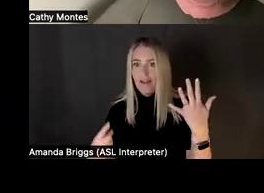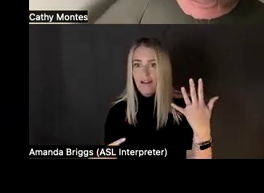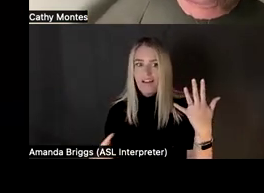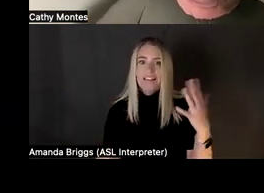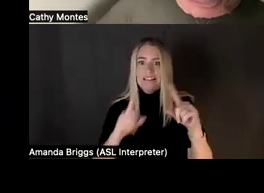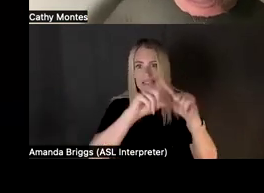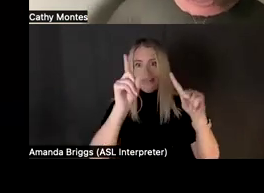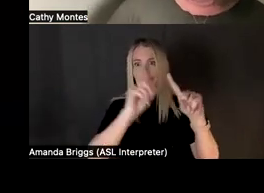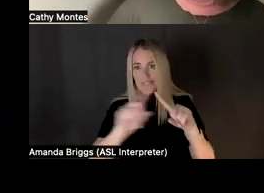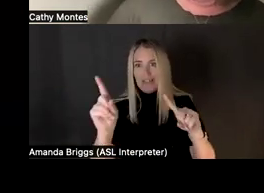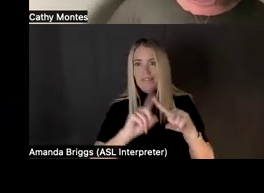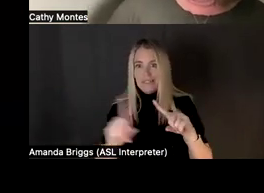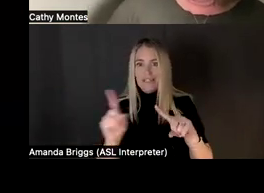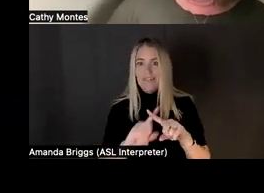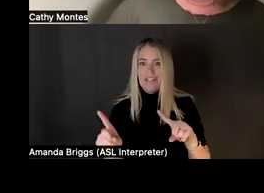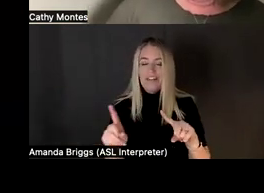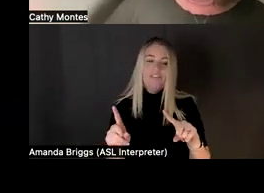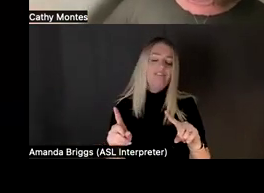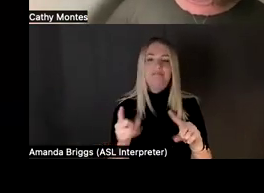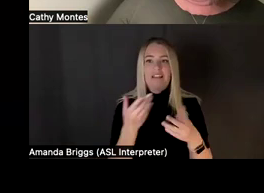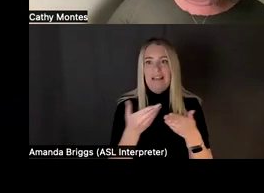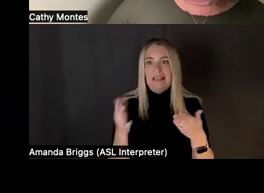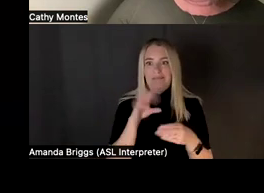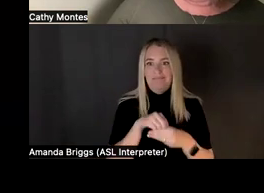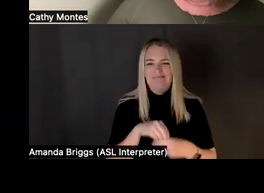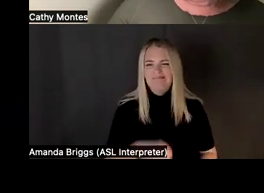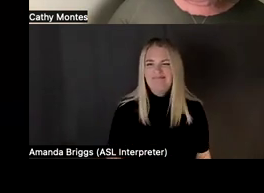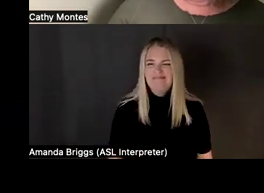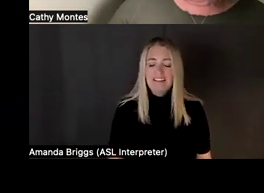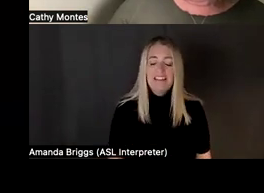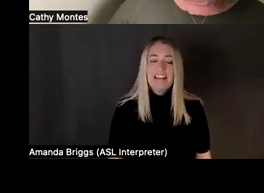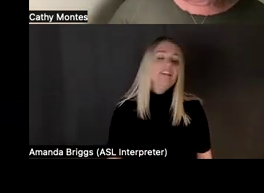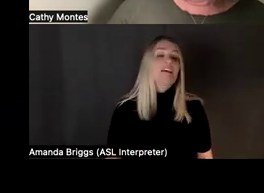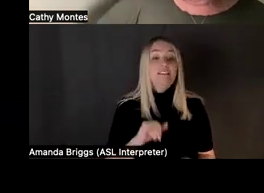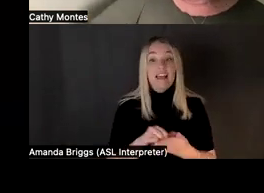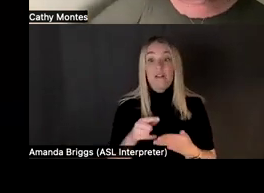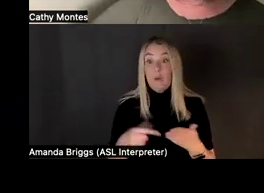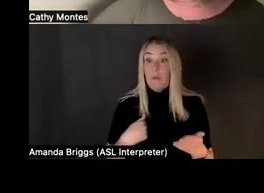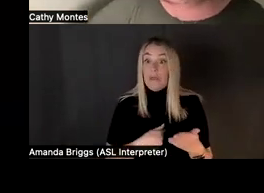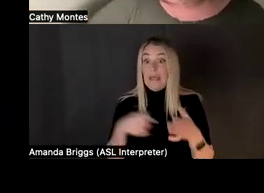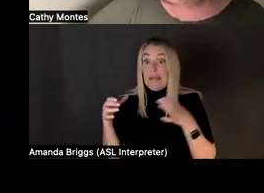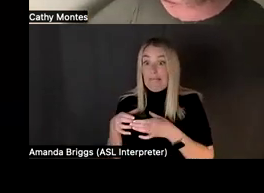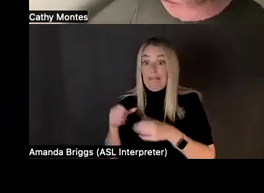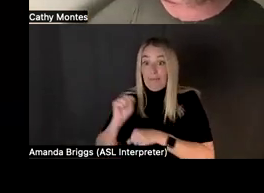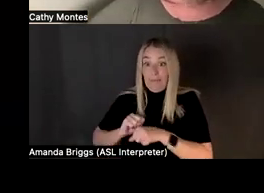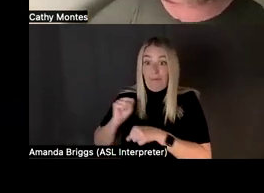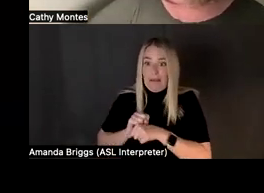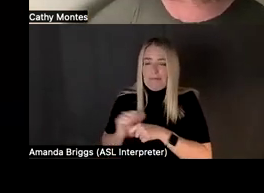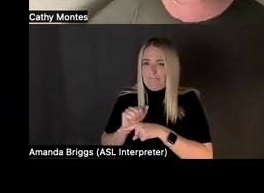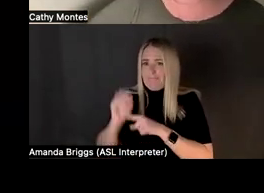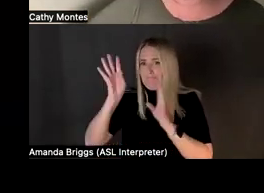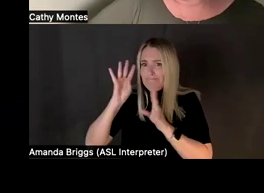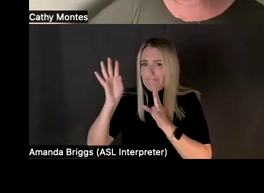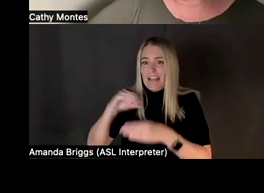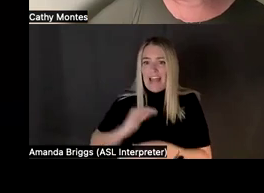different and with different features. But yeah, that's what we work on in the